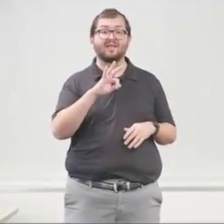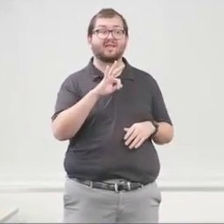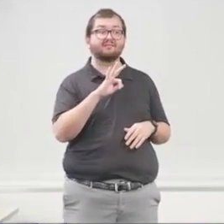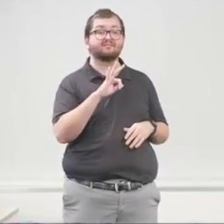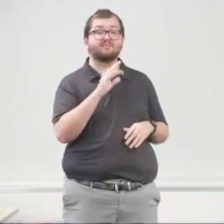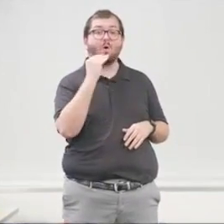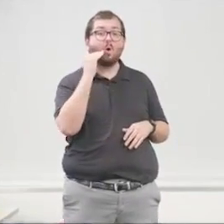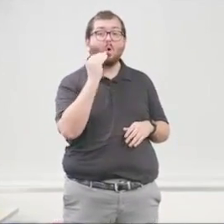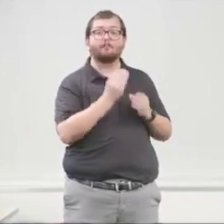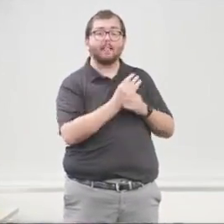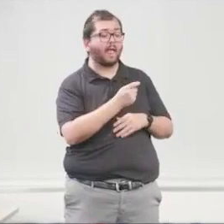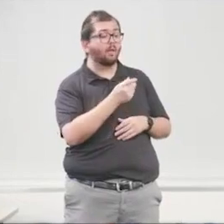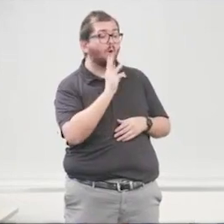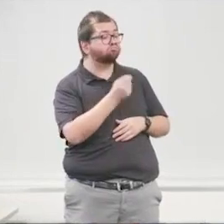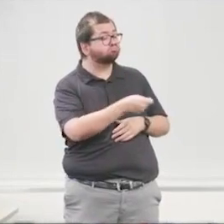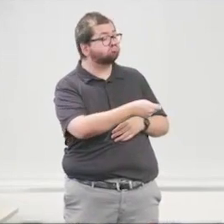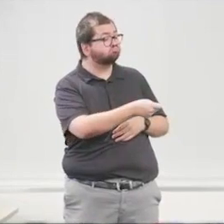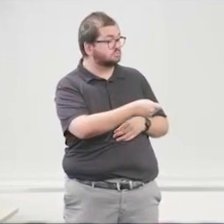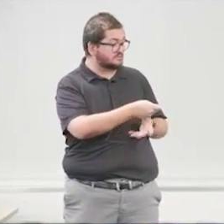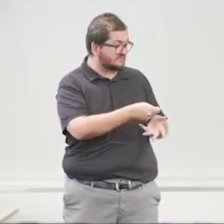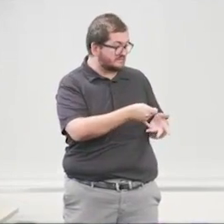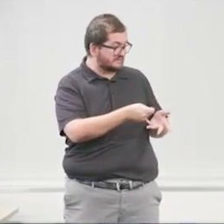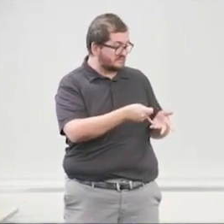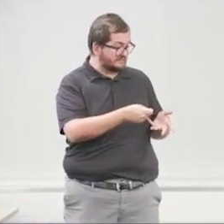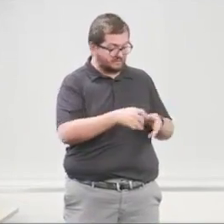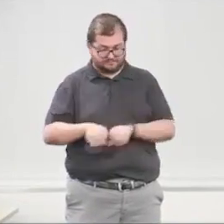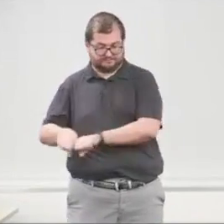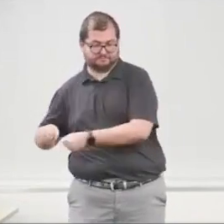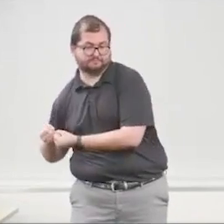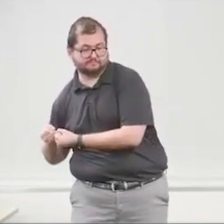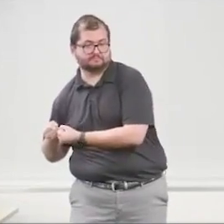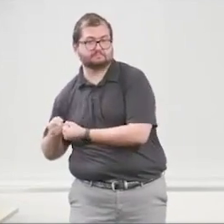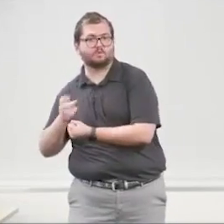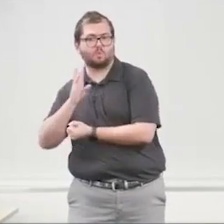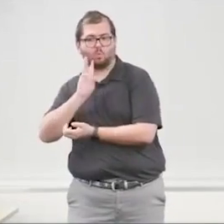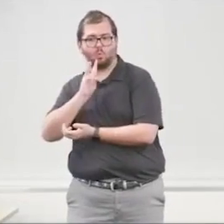hose bursts, what do? You kink the hose. We're asking that.